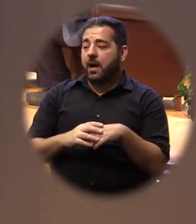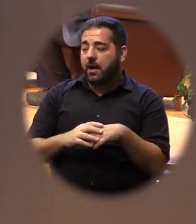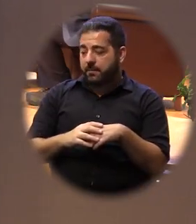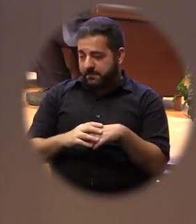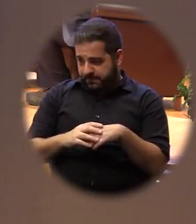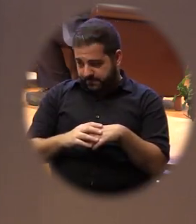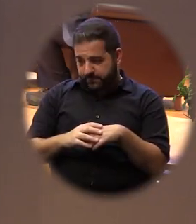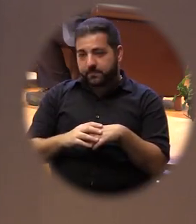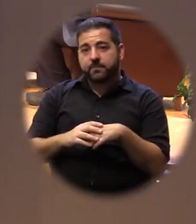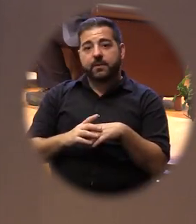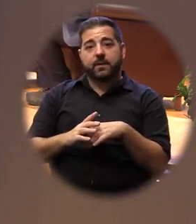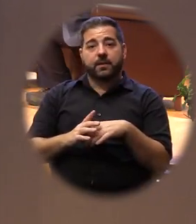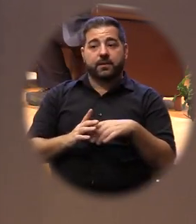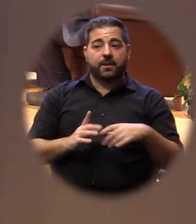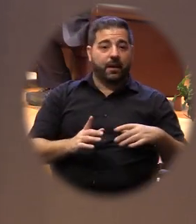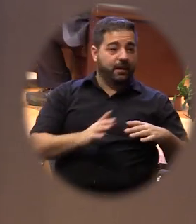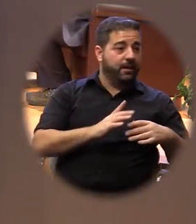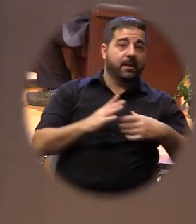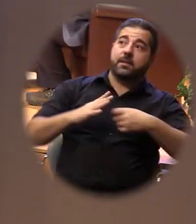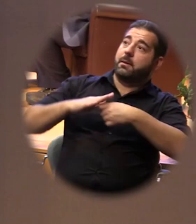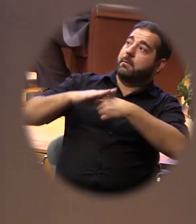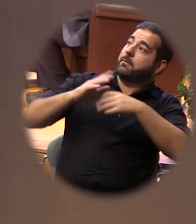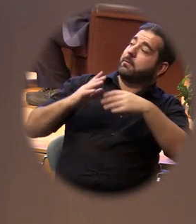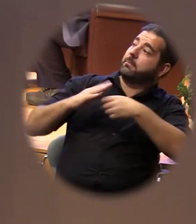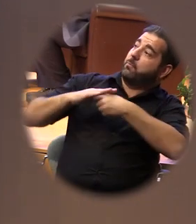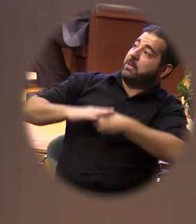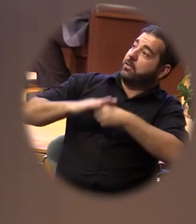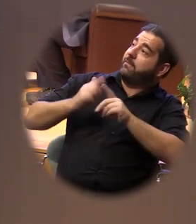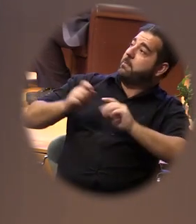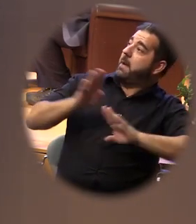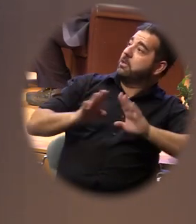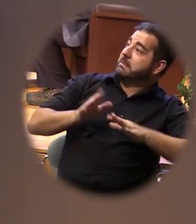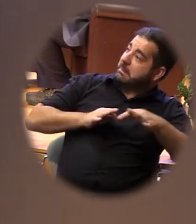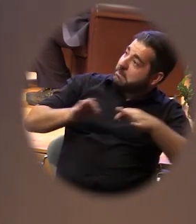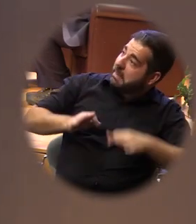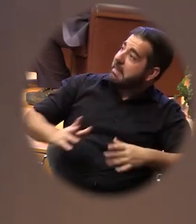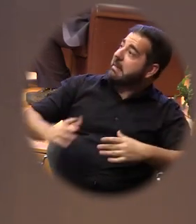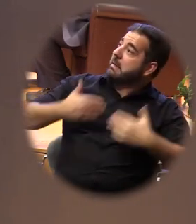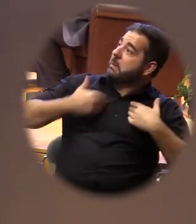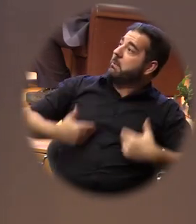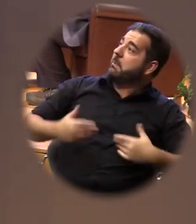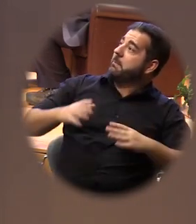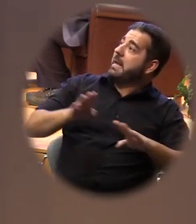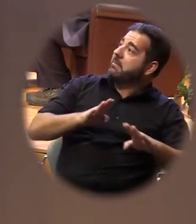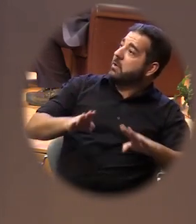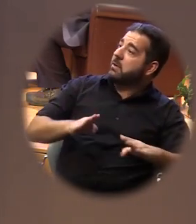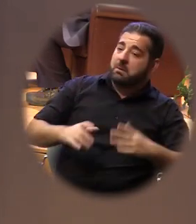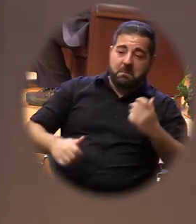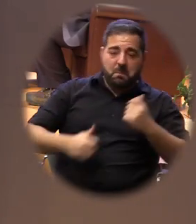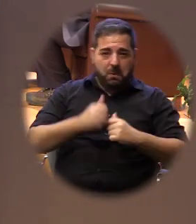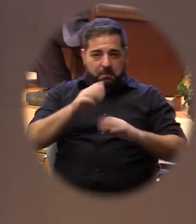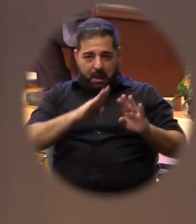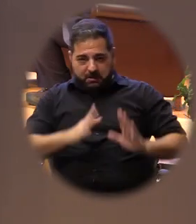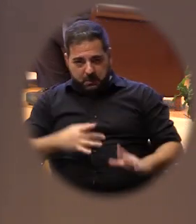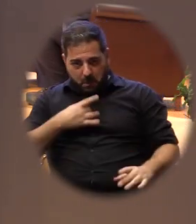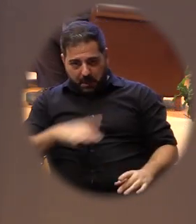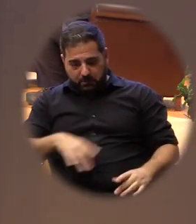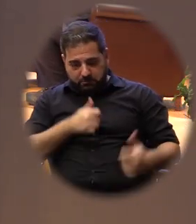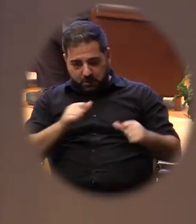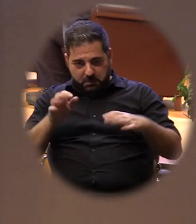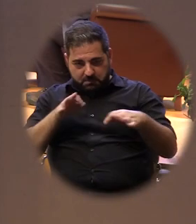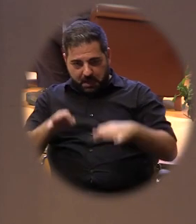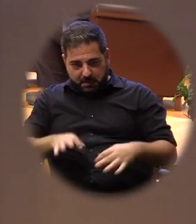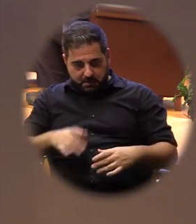It took the pressure off the biologists to explain human behavior, because most basic biologists really don't like to have to do that.